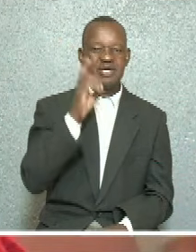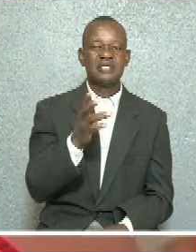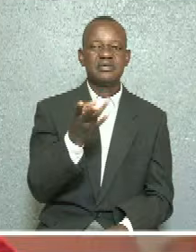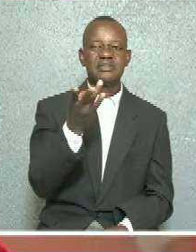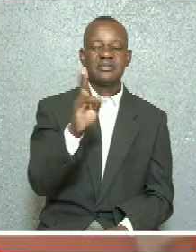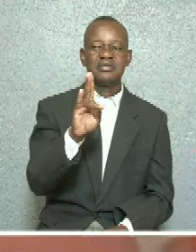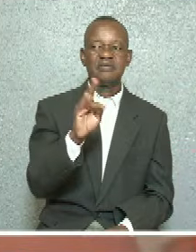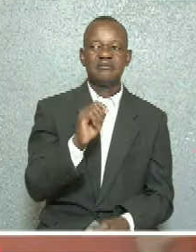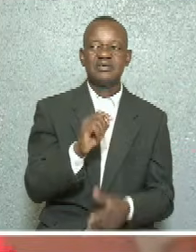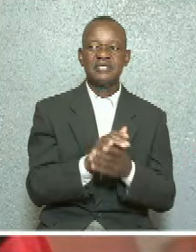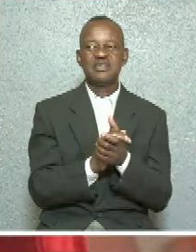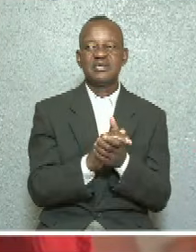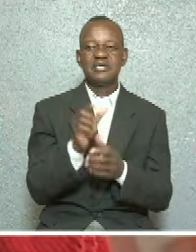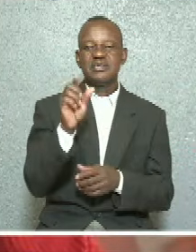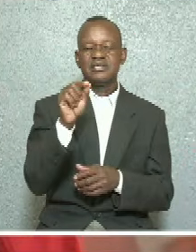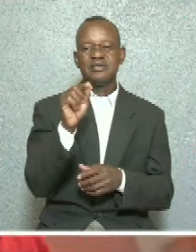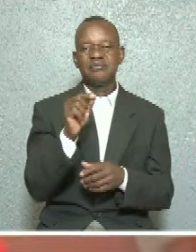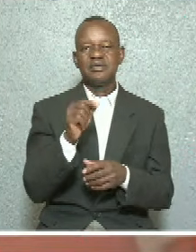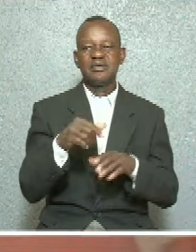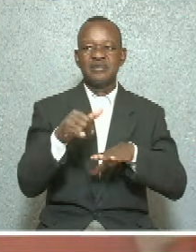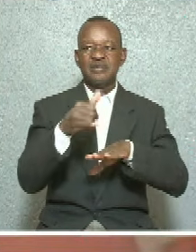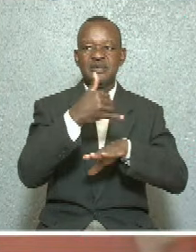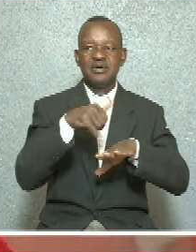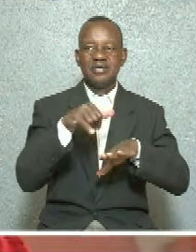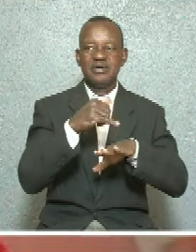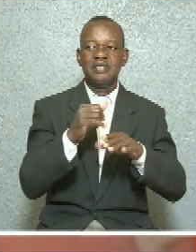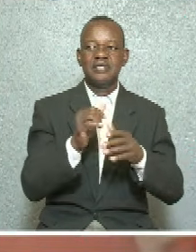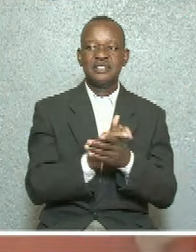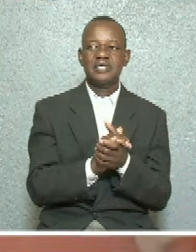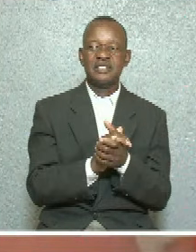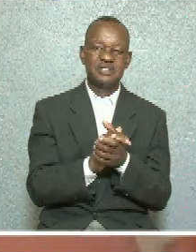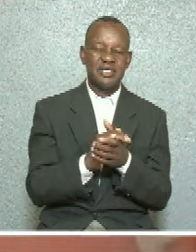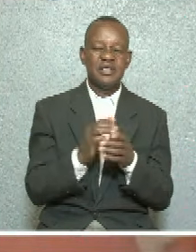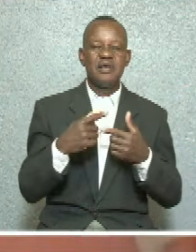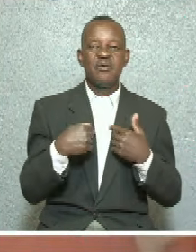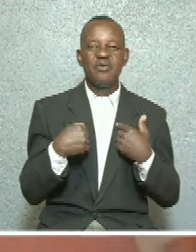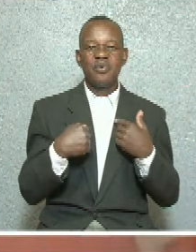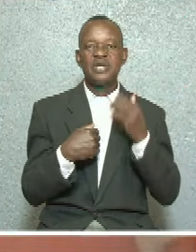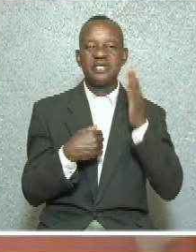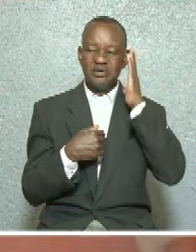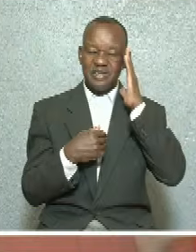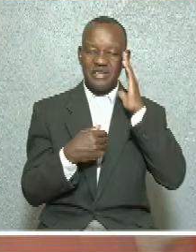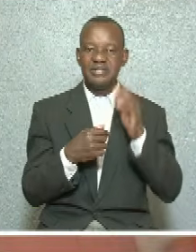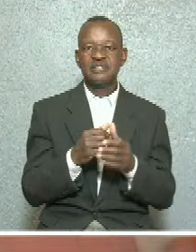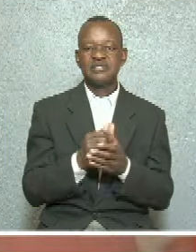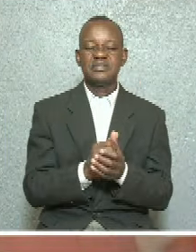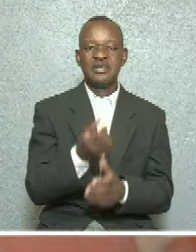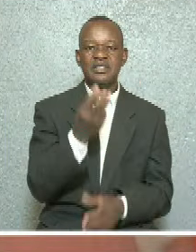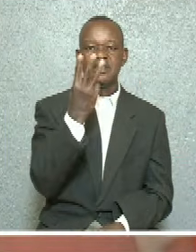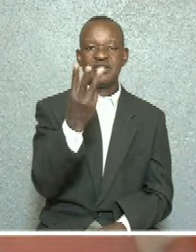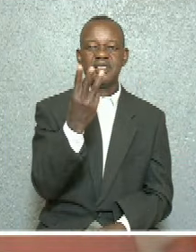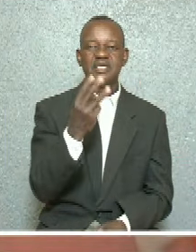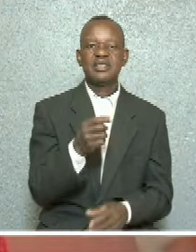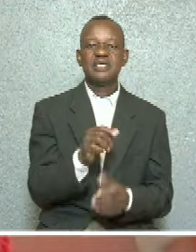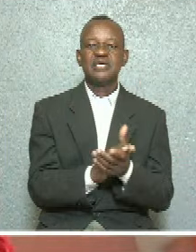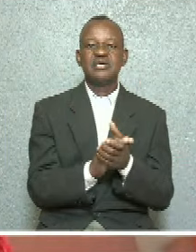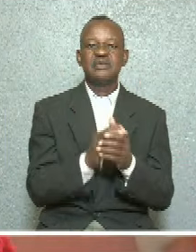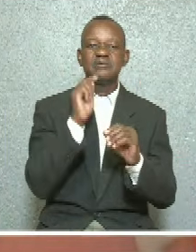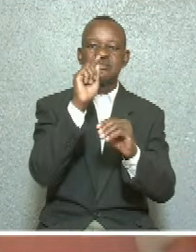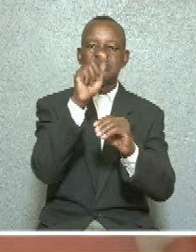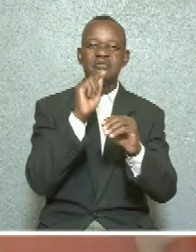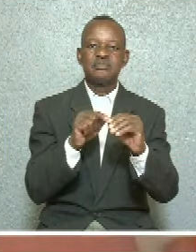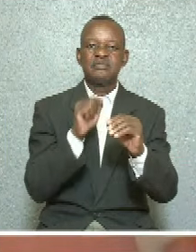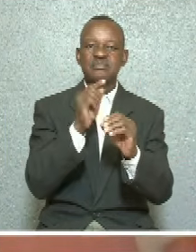you have maybe about 4 shibins in one street. So lots of noise. So that means that every day when I come home, first of all,